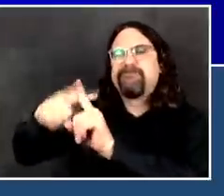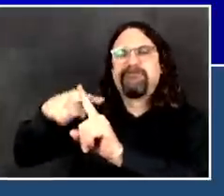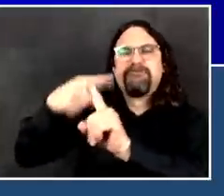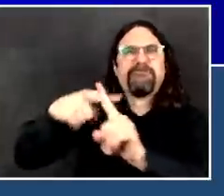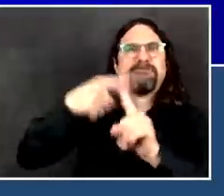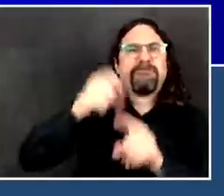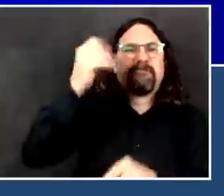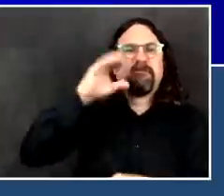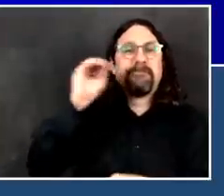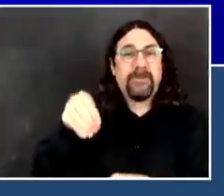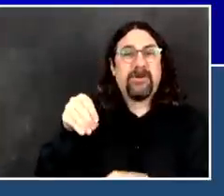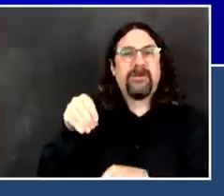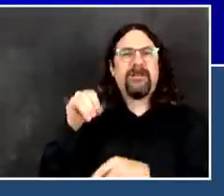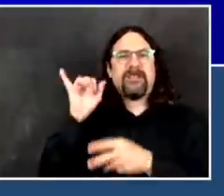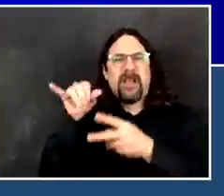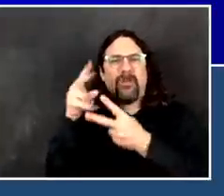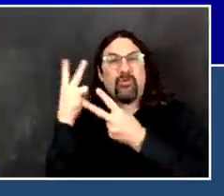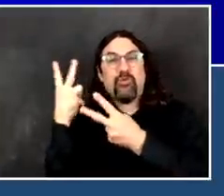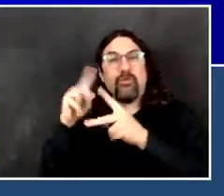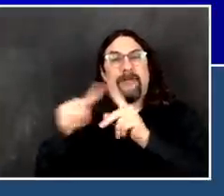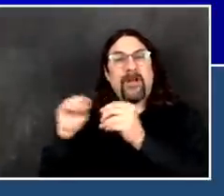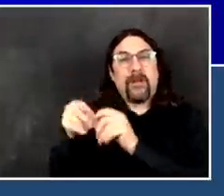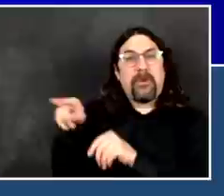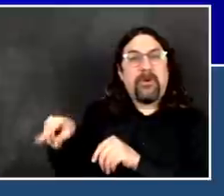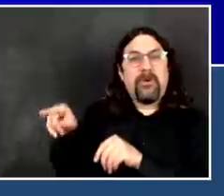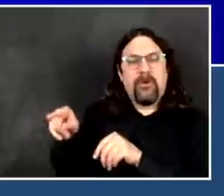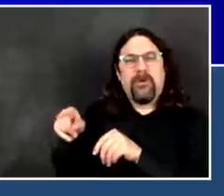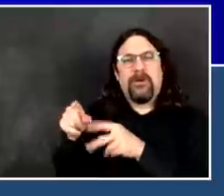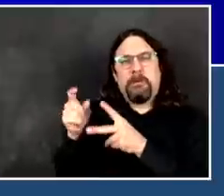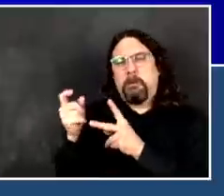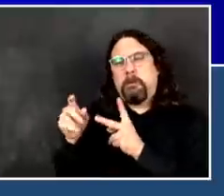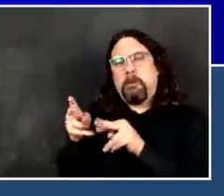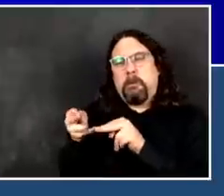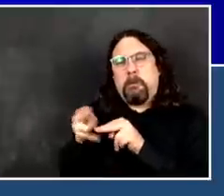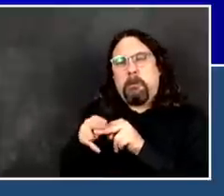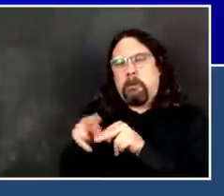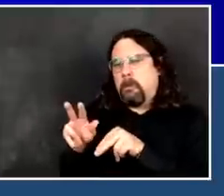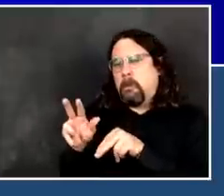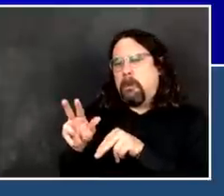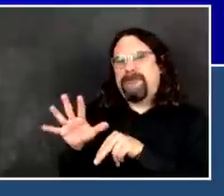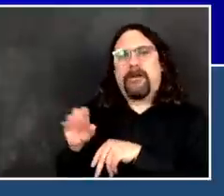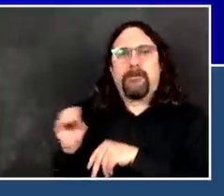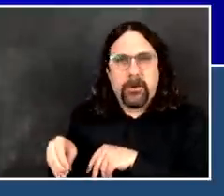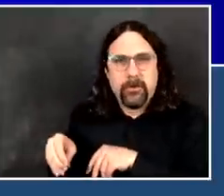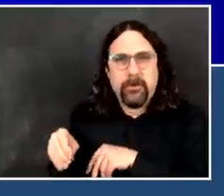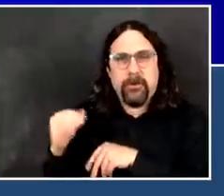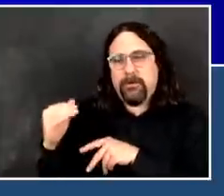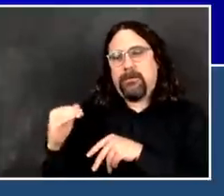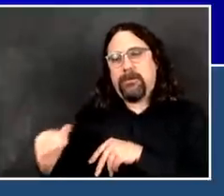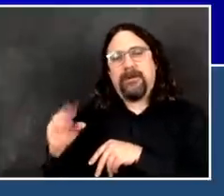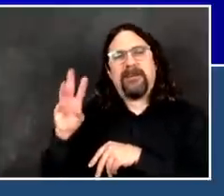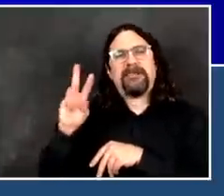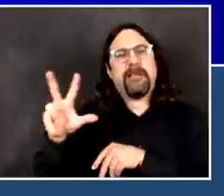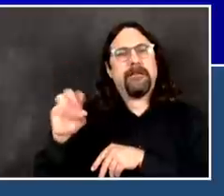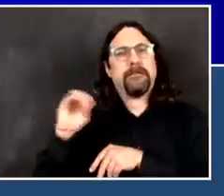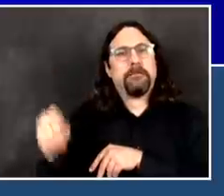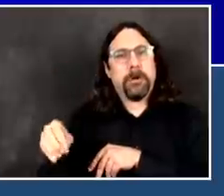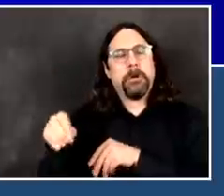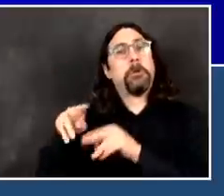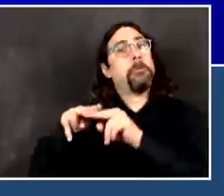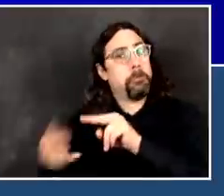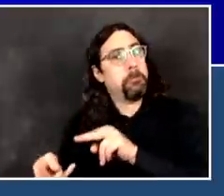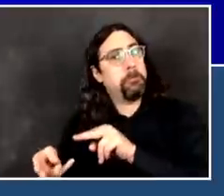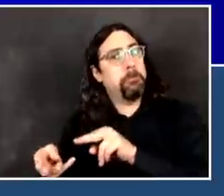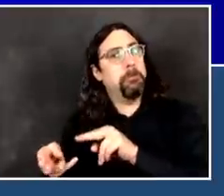63%. So again, you see some progress when some of the areas going up. They're only going up by a little. Overall, we are